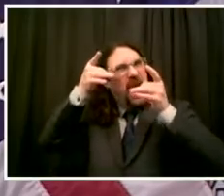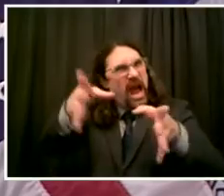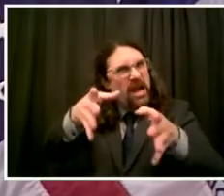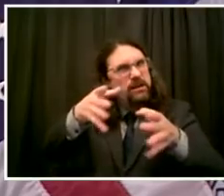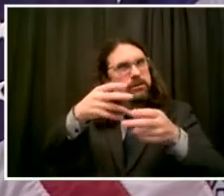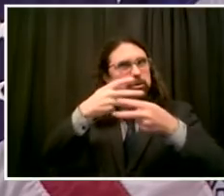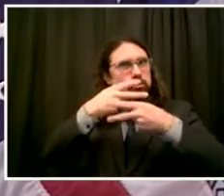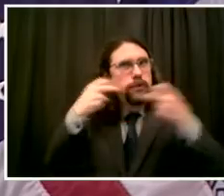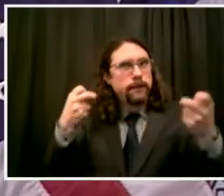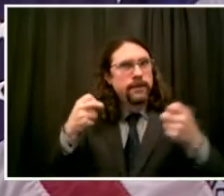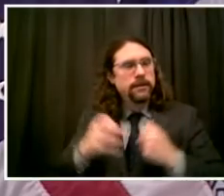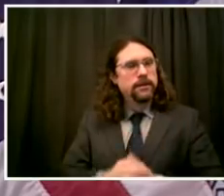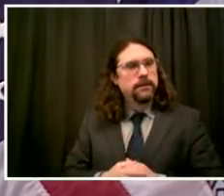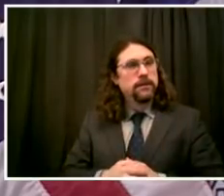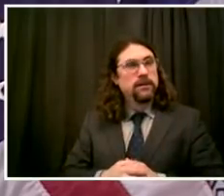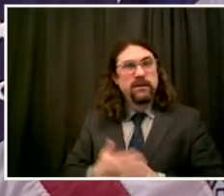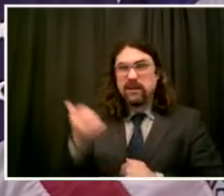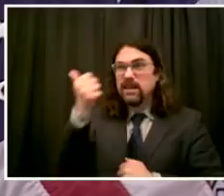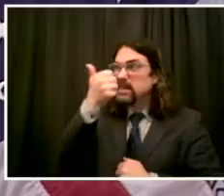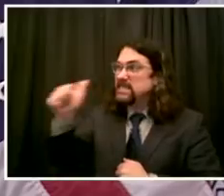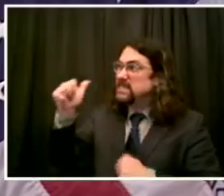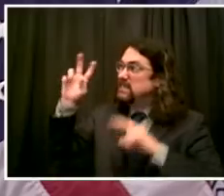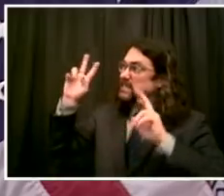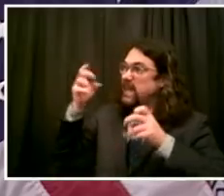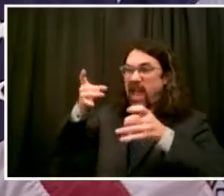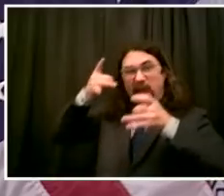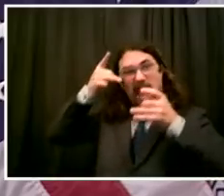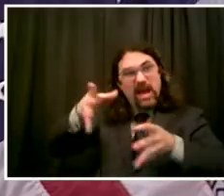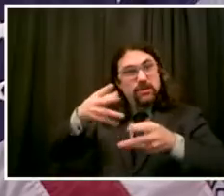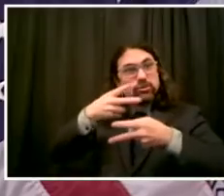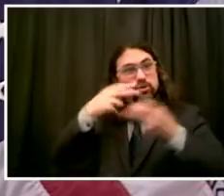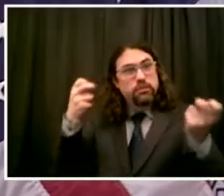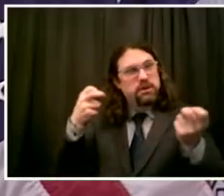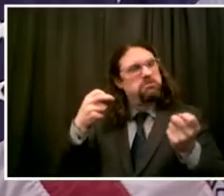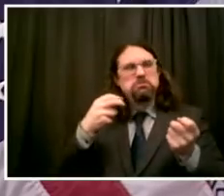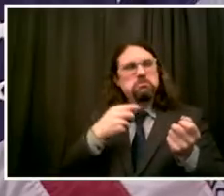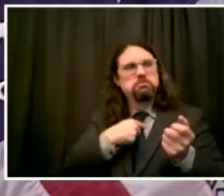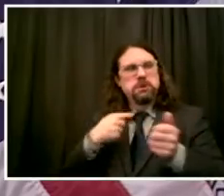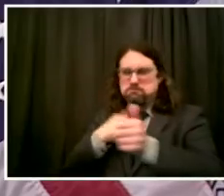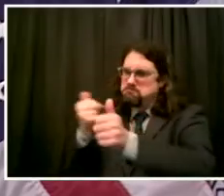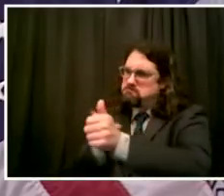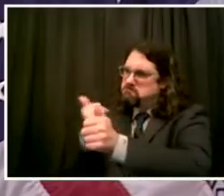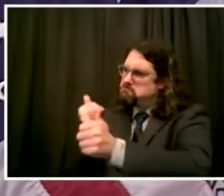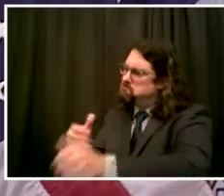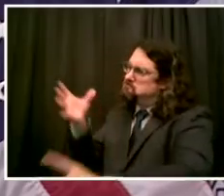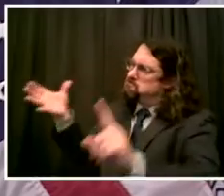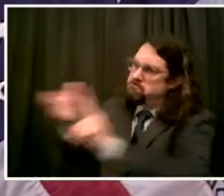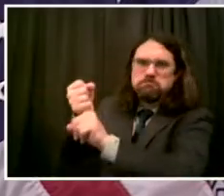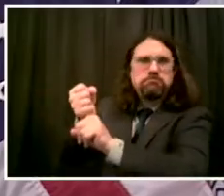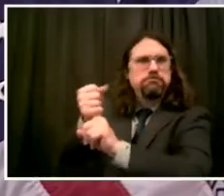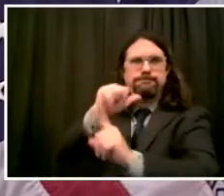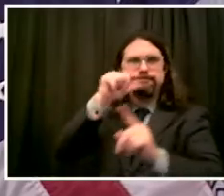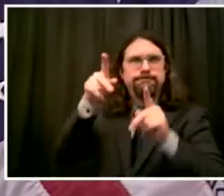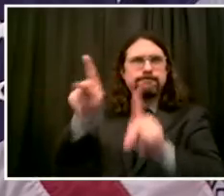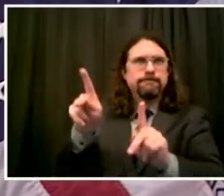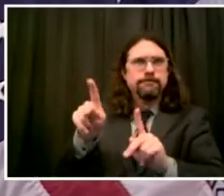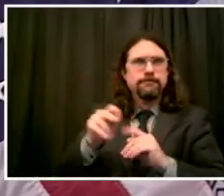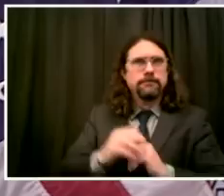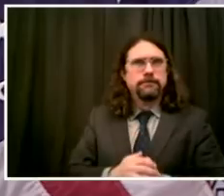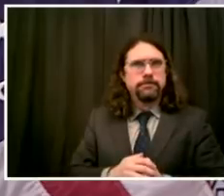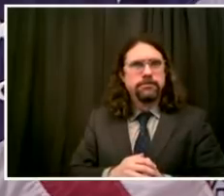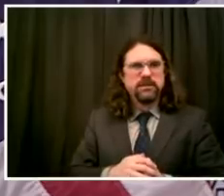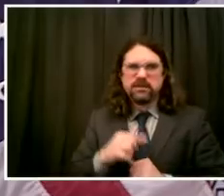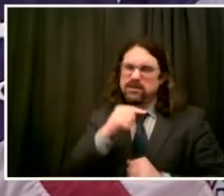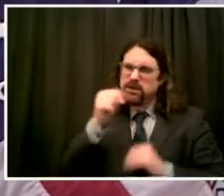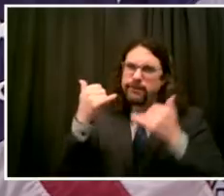time again in this city, that we take it seriously. All of us take it seriously. We take it seriously here in the city government, and the NYPD takes it seriously. So we